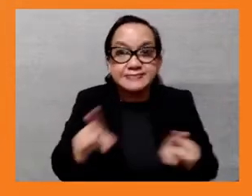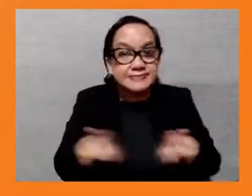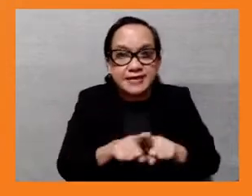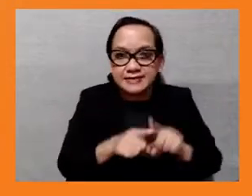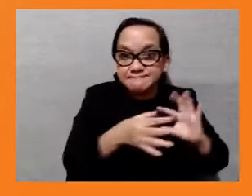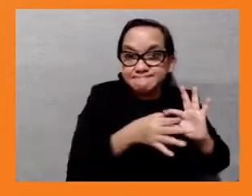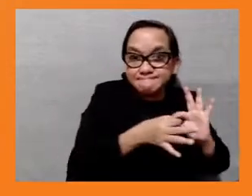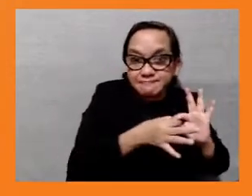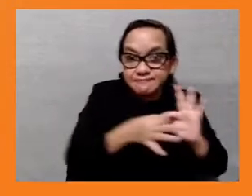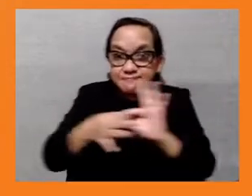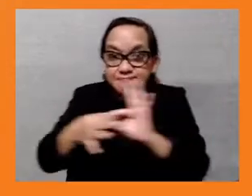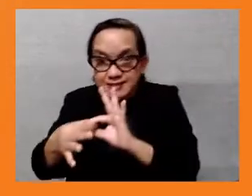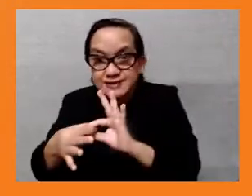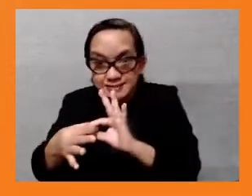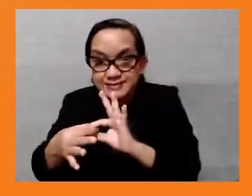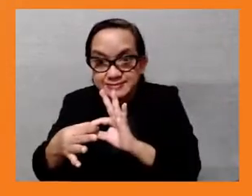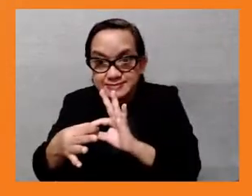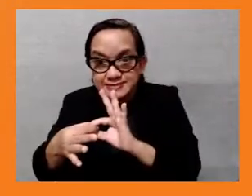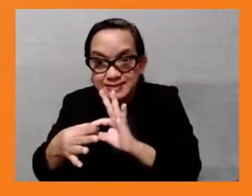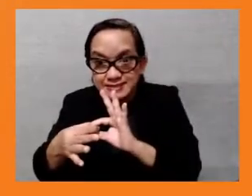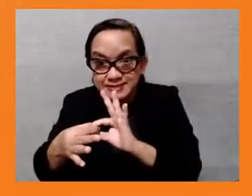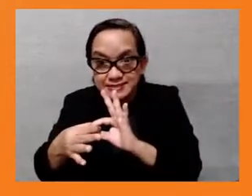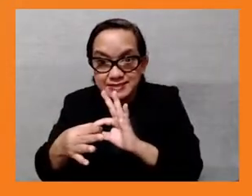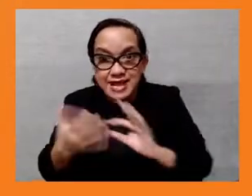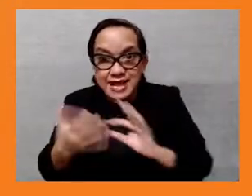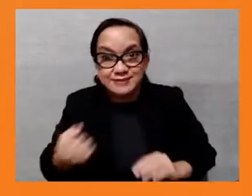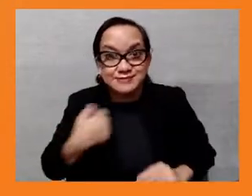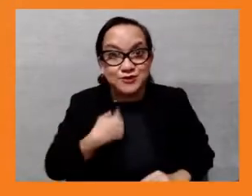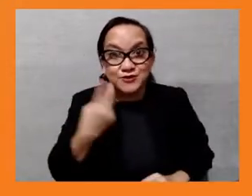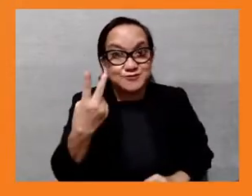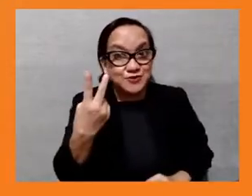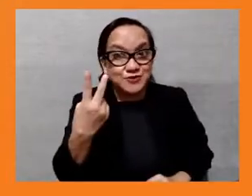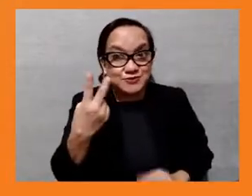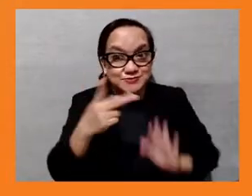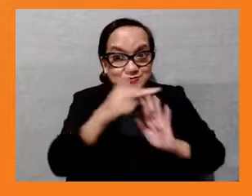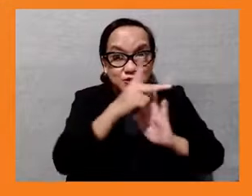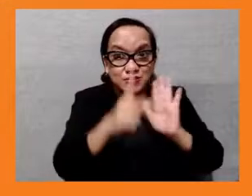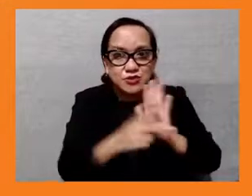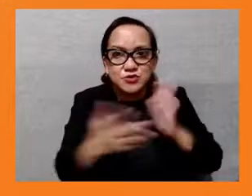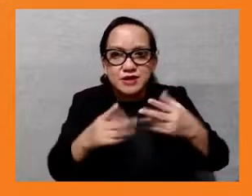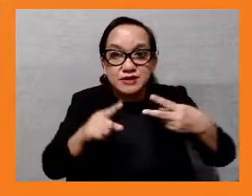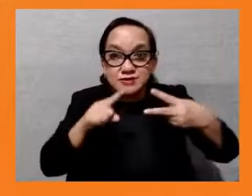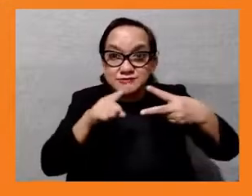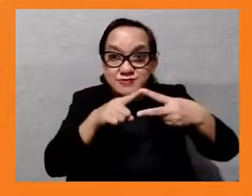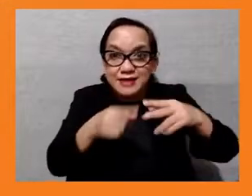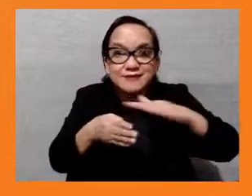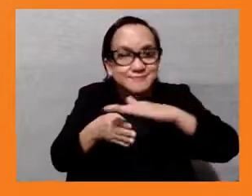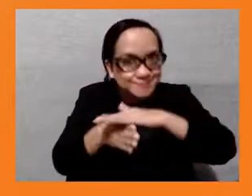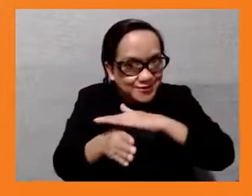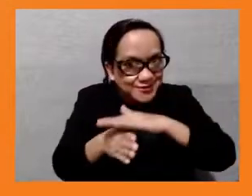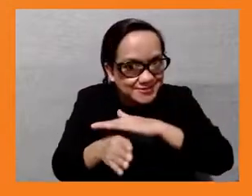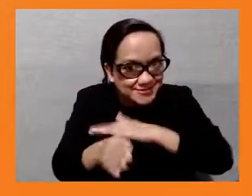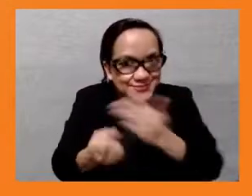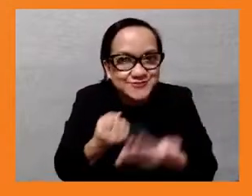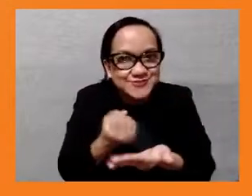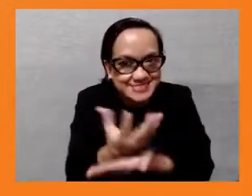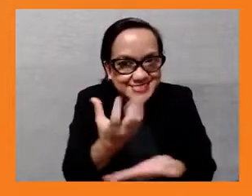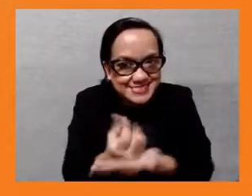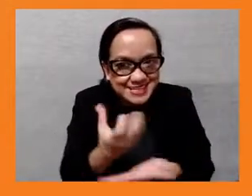moving forward, I would like to call upon Anne, and she'll probably go a little bit deeper into the